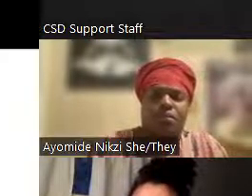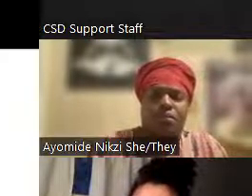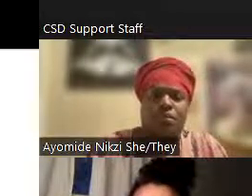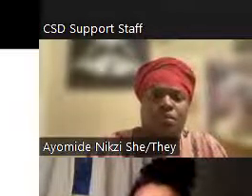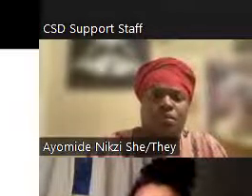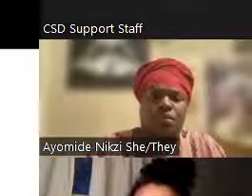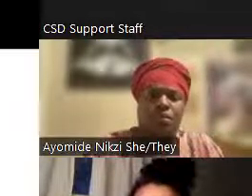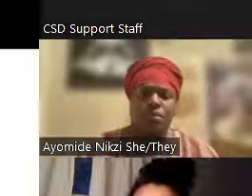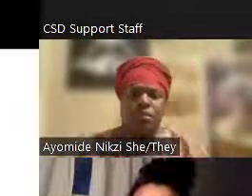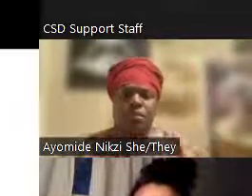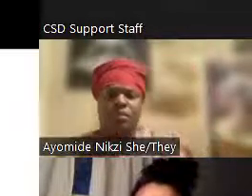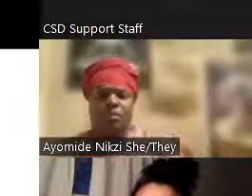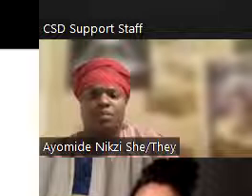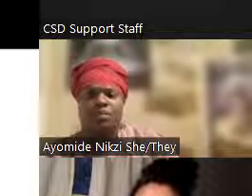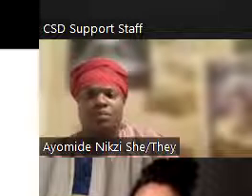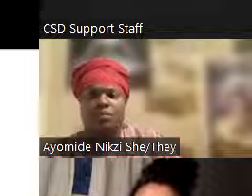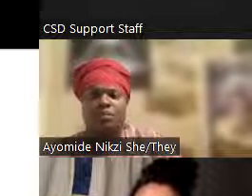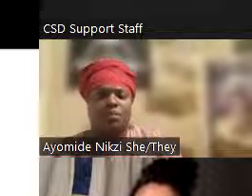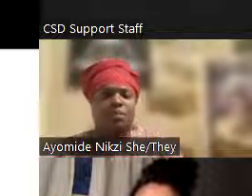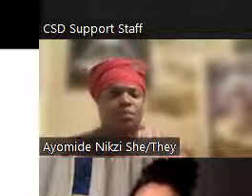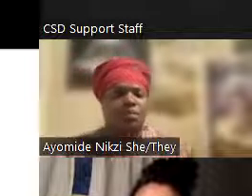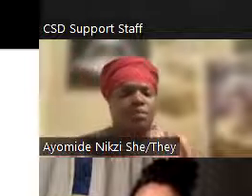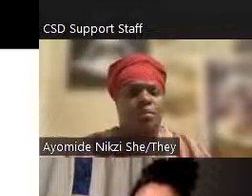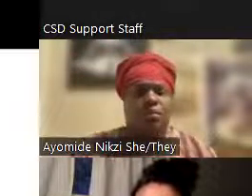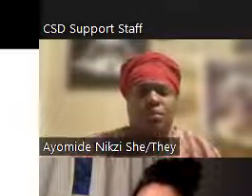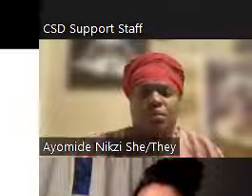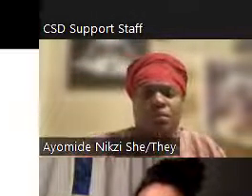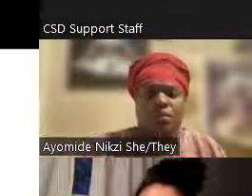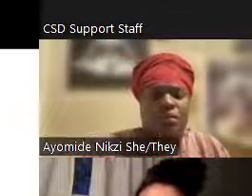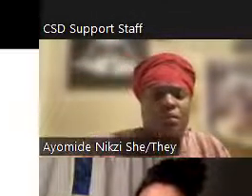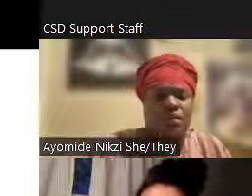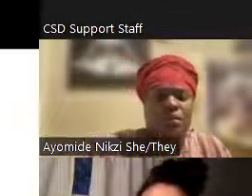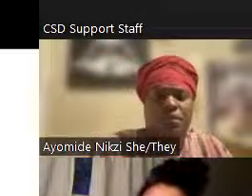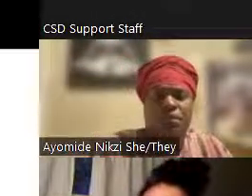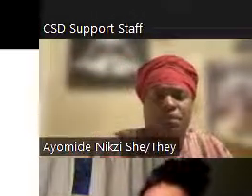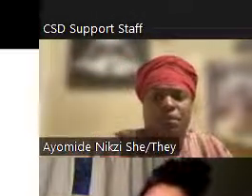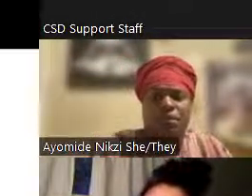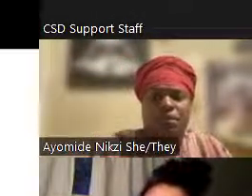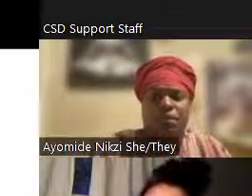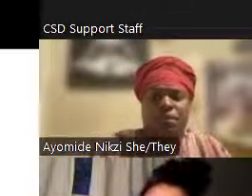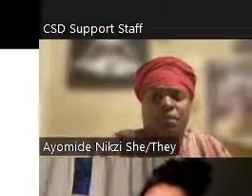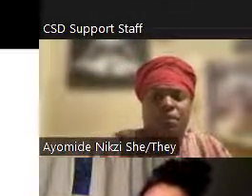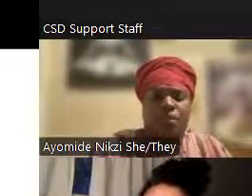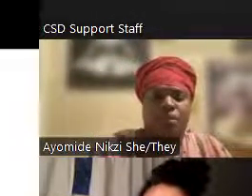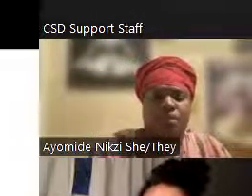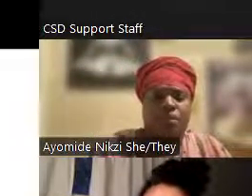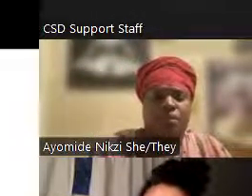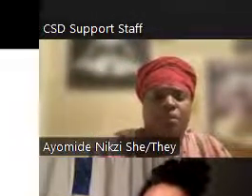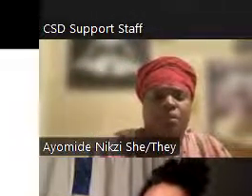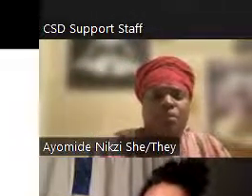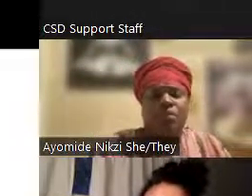our commissioner Glenn on 516. So just kind of reviewing some of these and running through